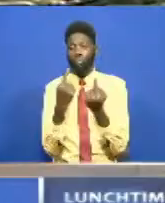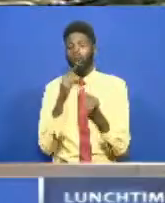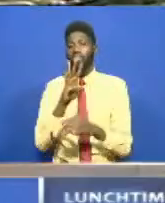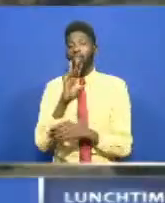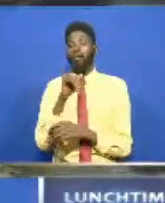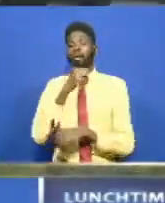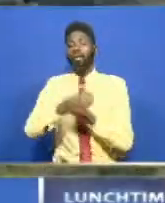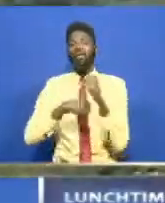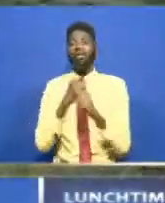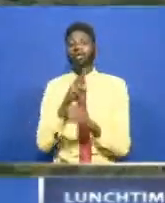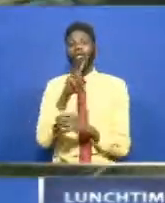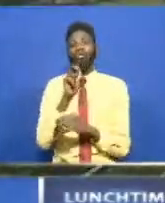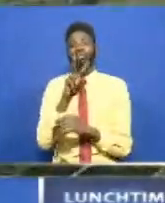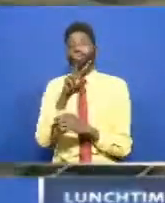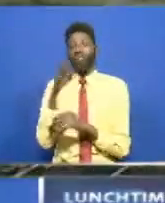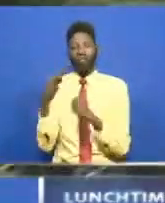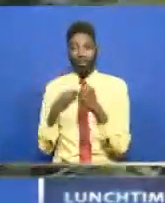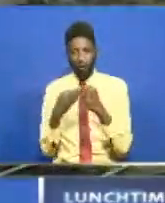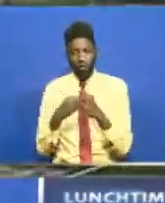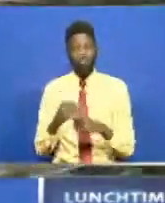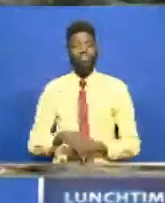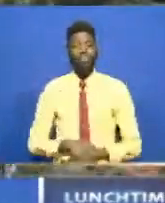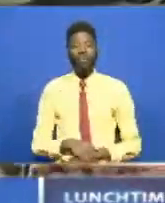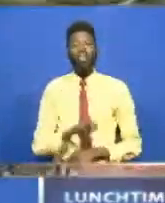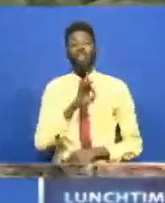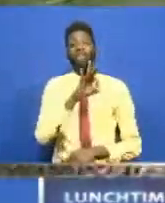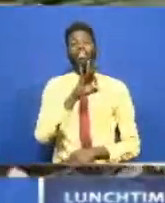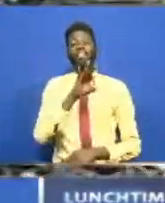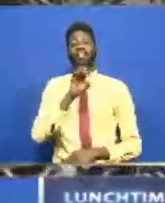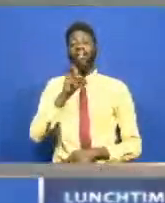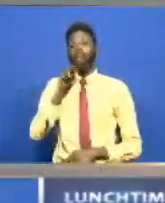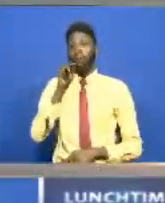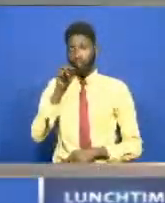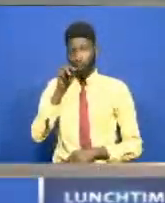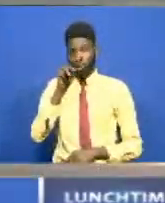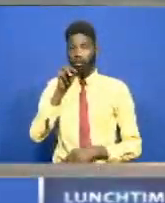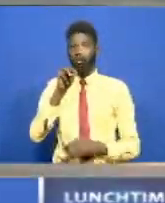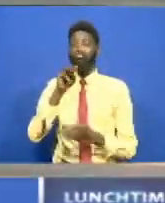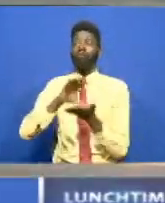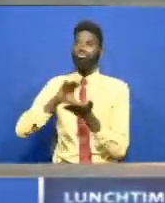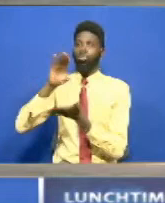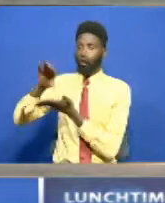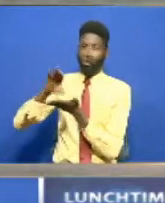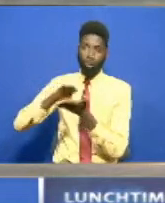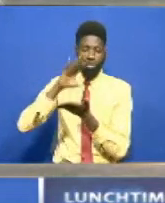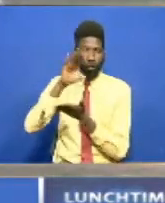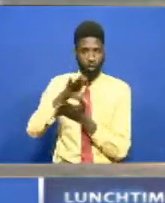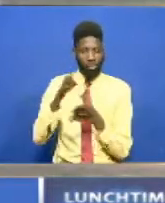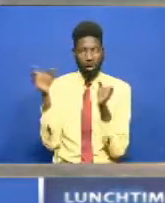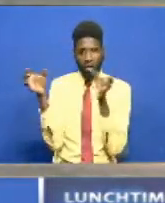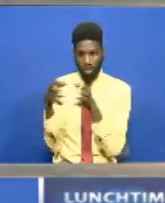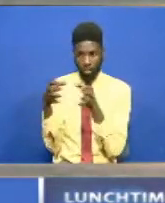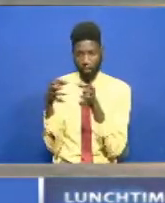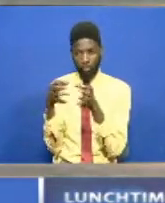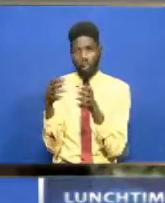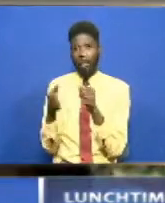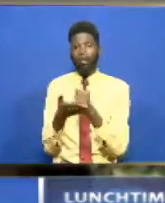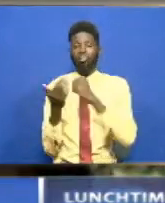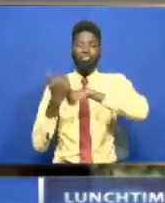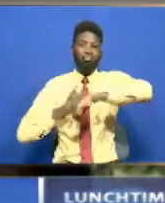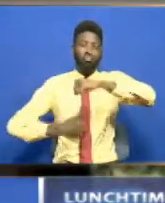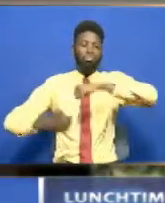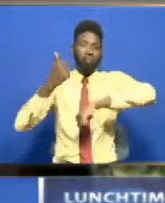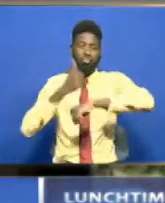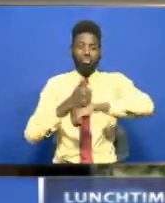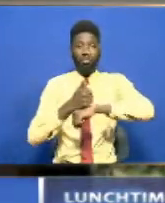this goal, 300 million shillings has been extended to 10 suppliers of standalone solar systems to supply and install about